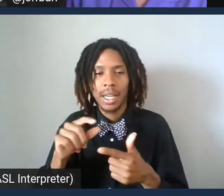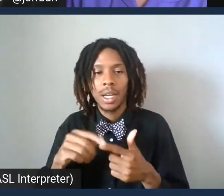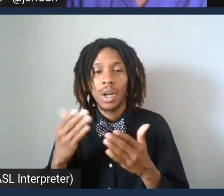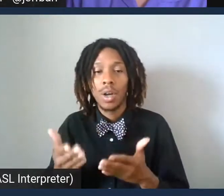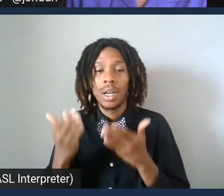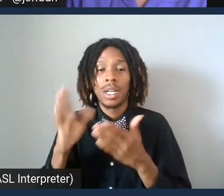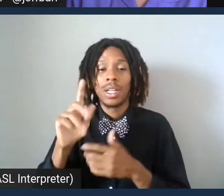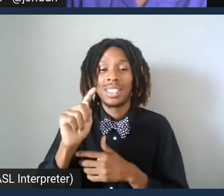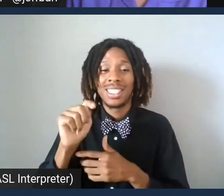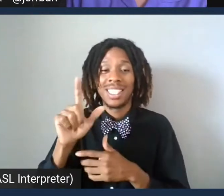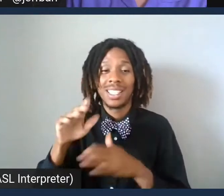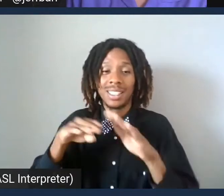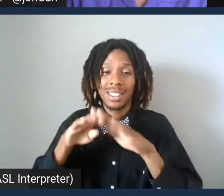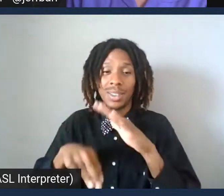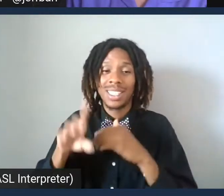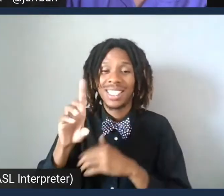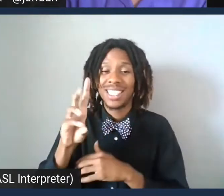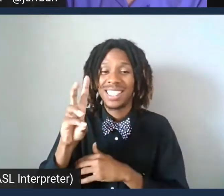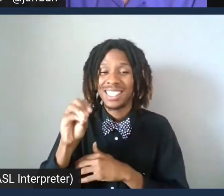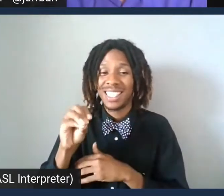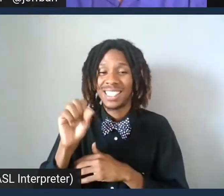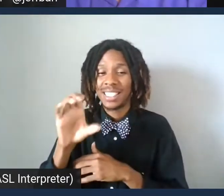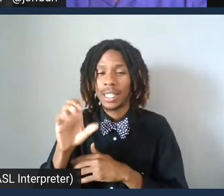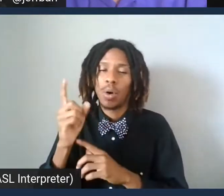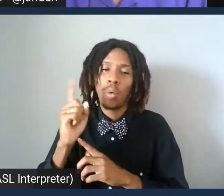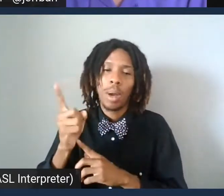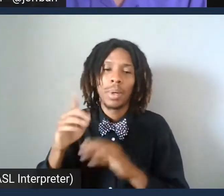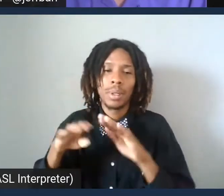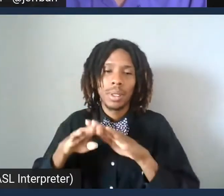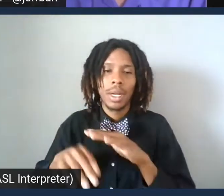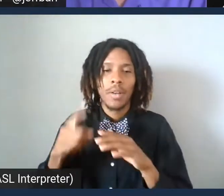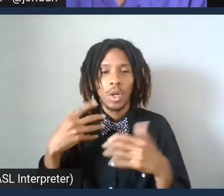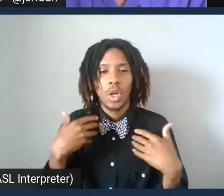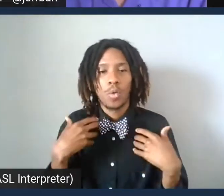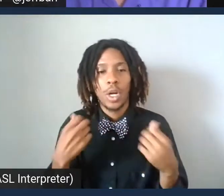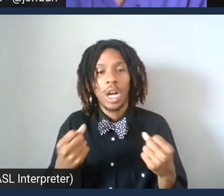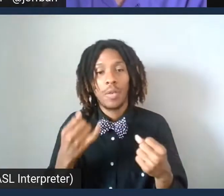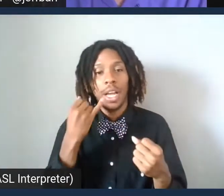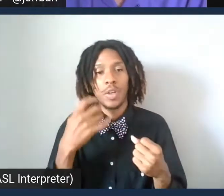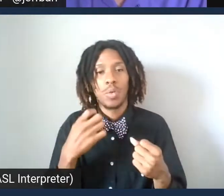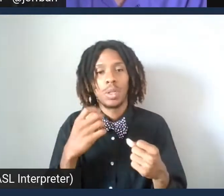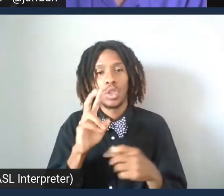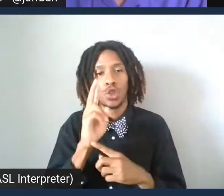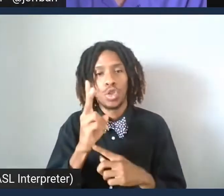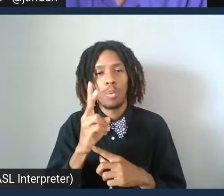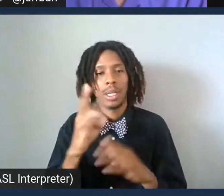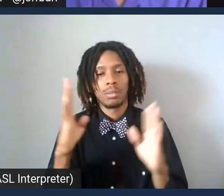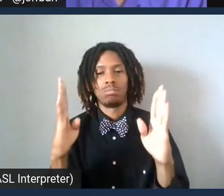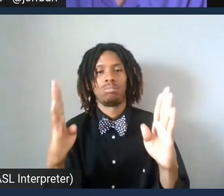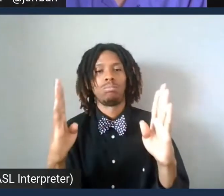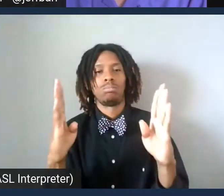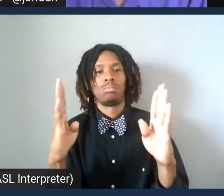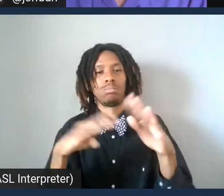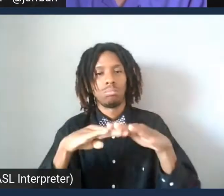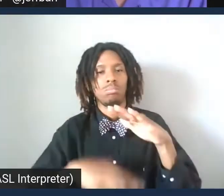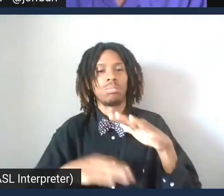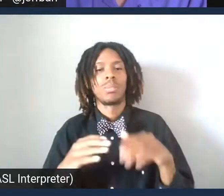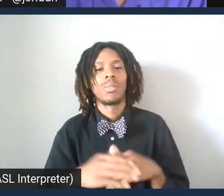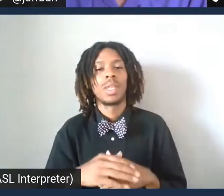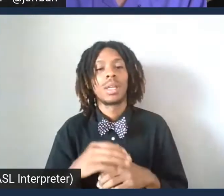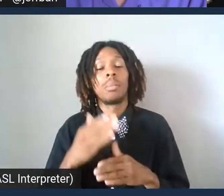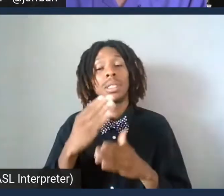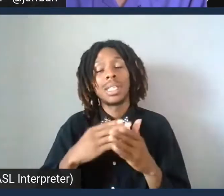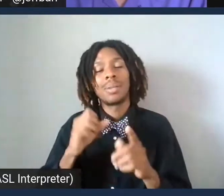TTL should be less than 60 seconds for the recovery to be within 2 minutes window. But in some